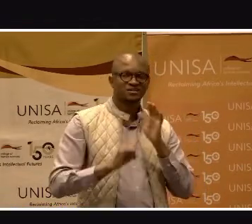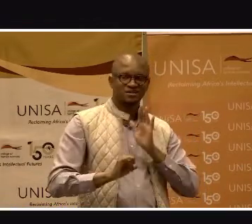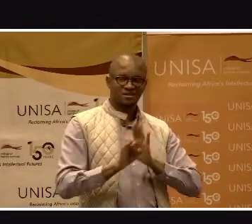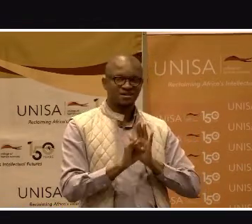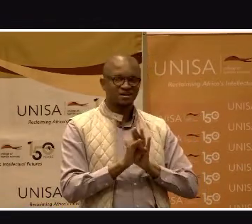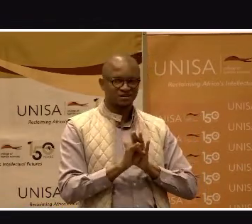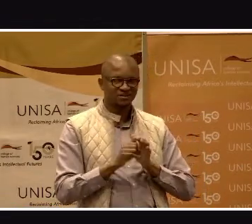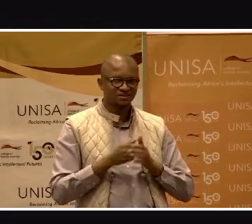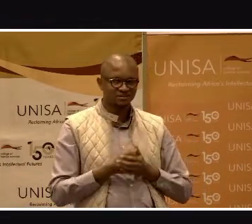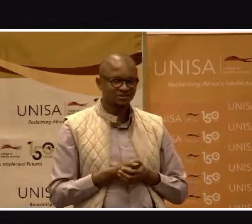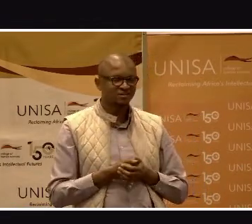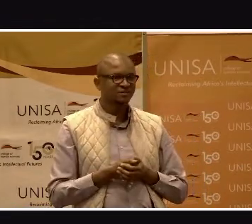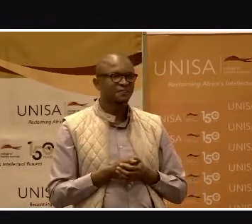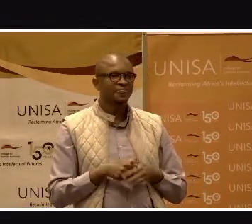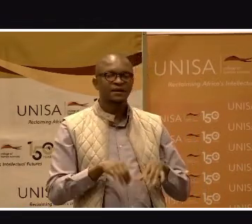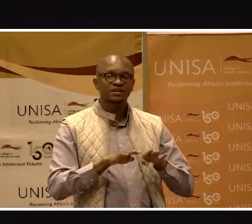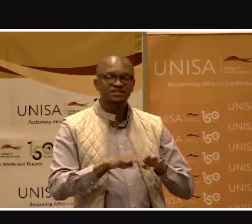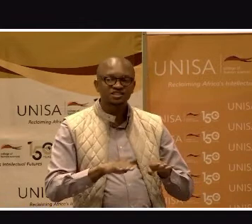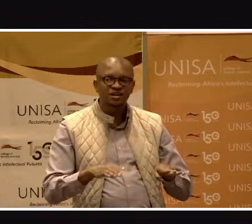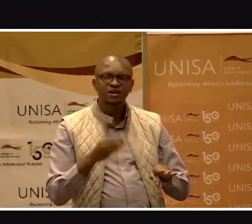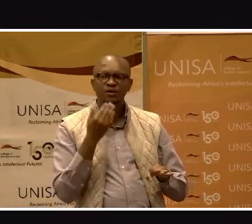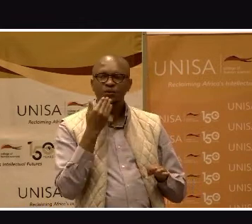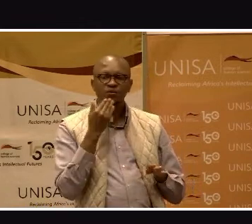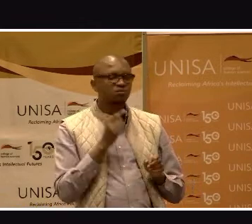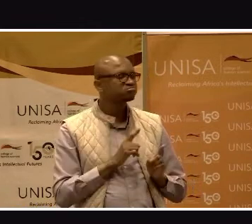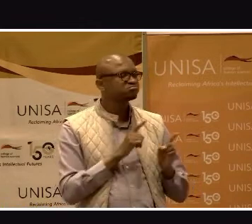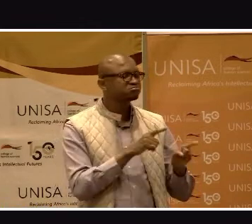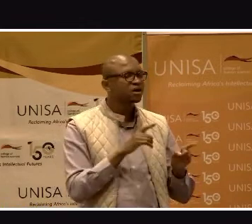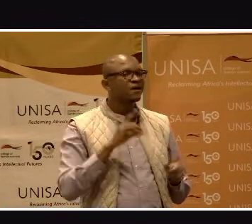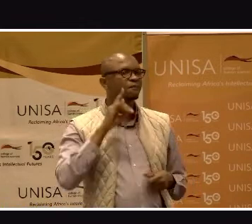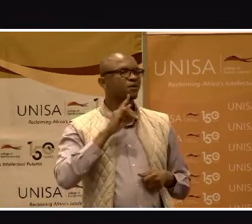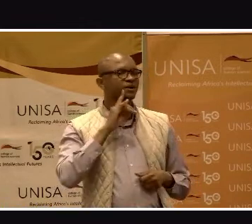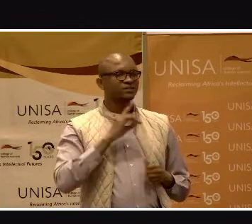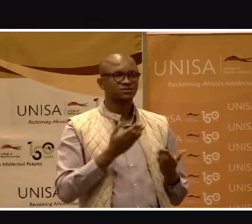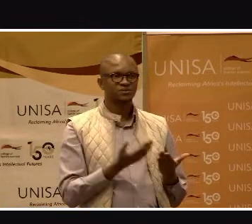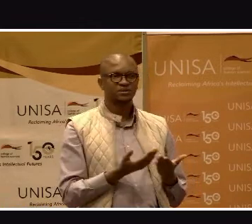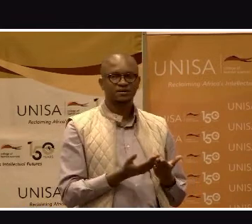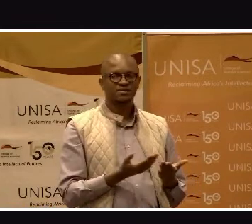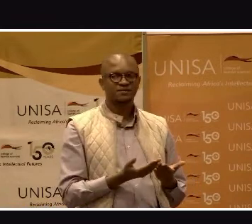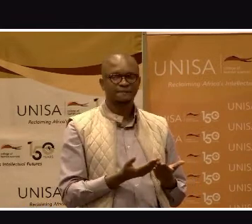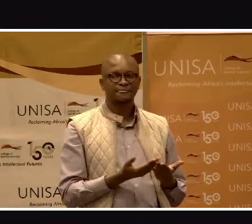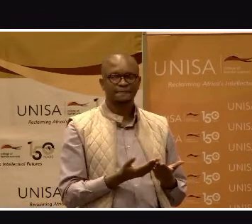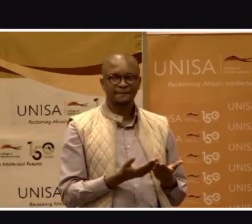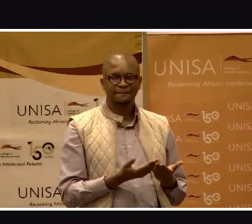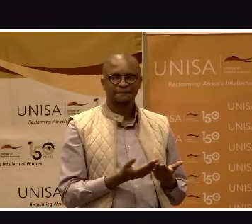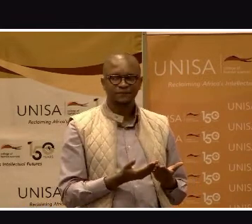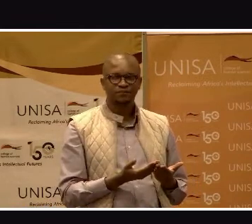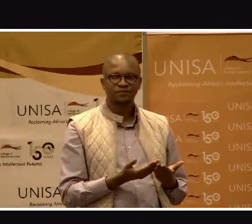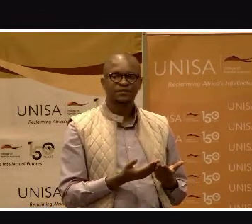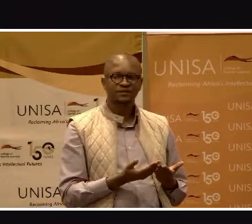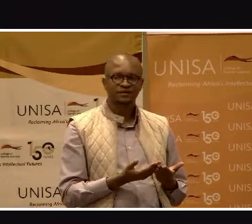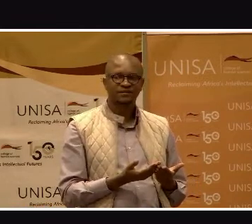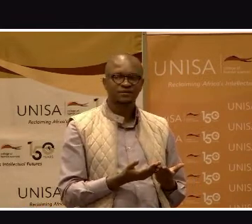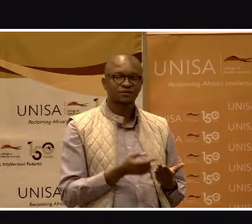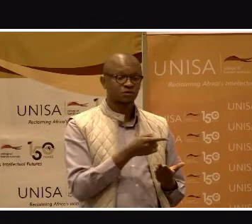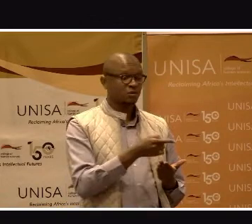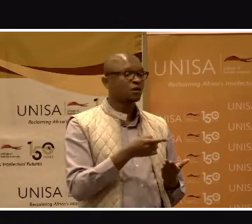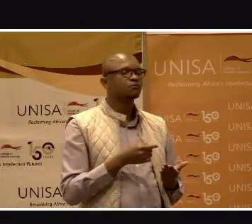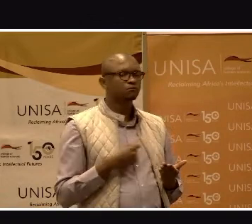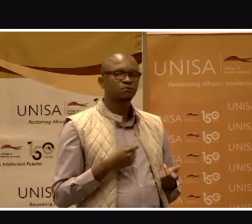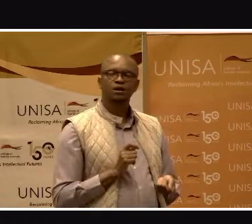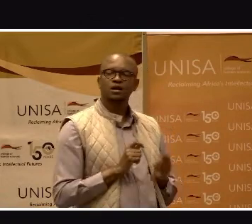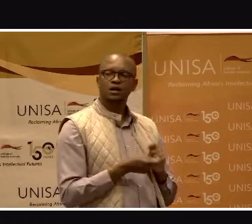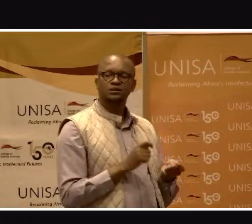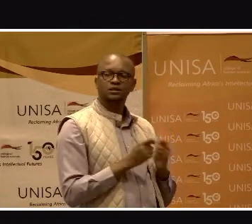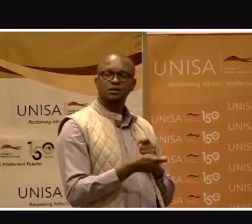We saw children who attended boarding schools, they were made to adapt to and acculturate and largely refrain